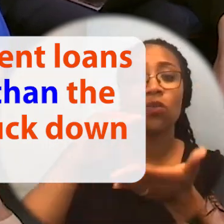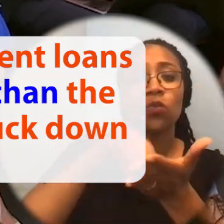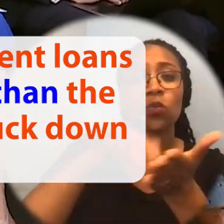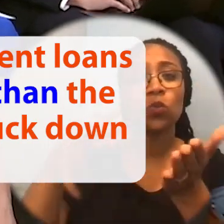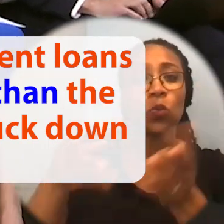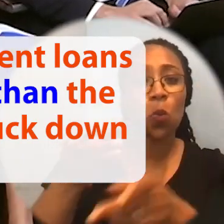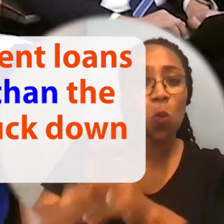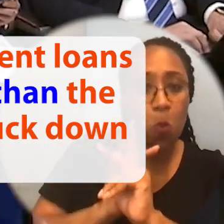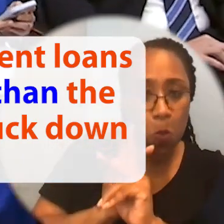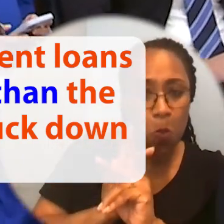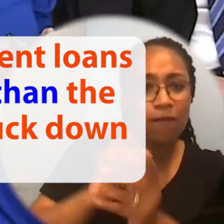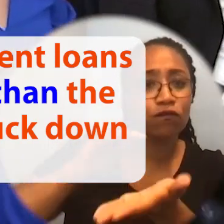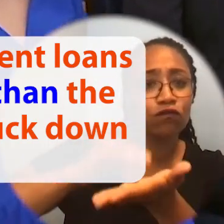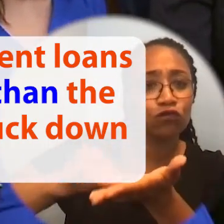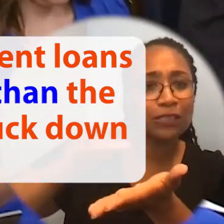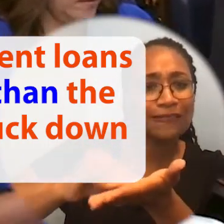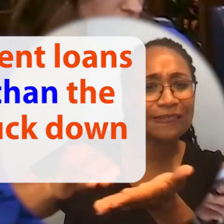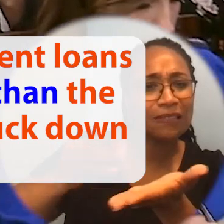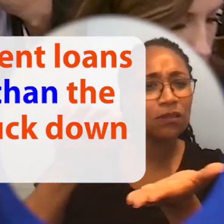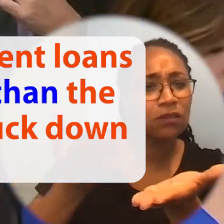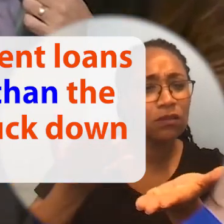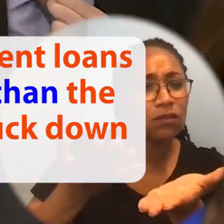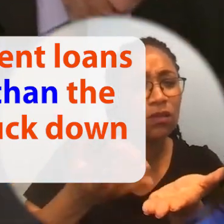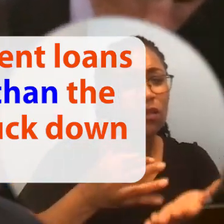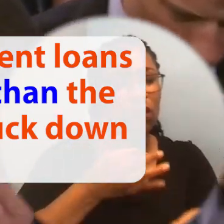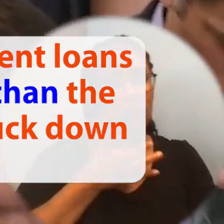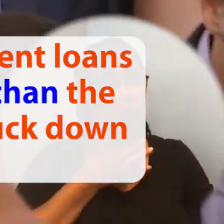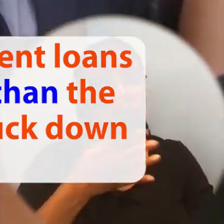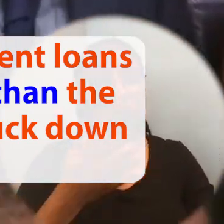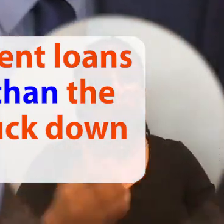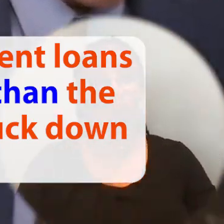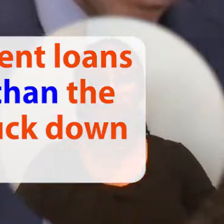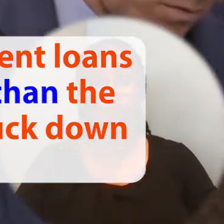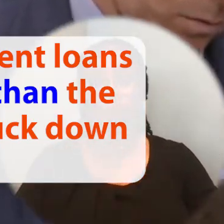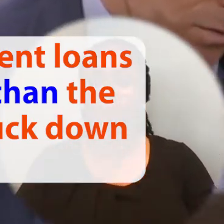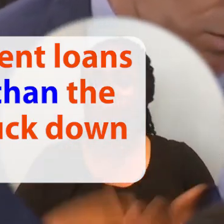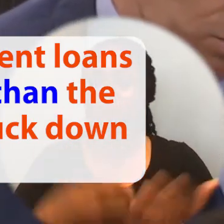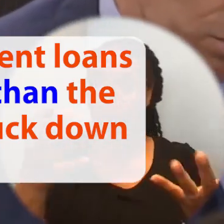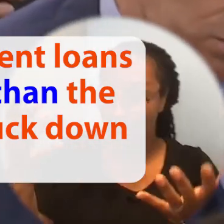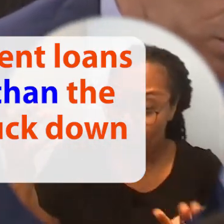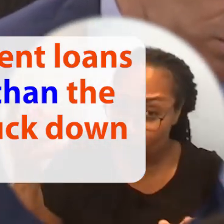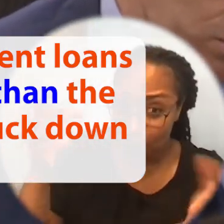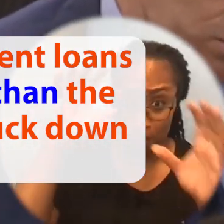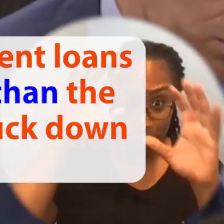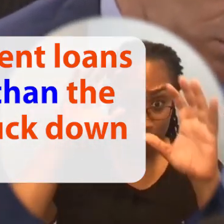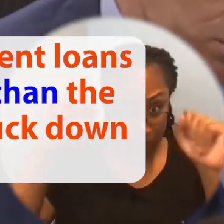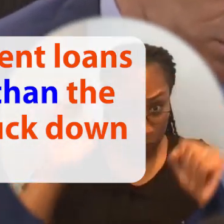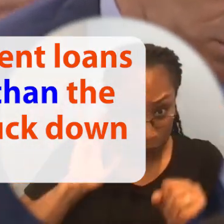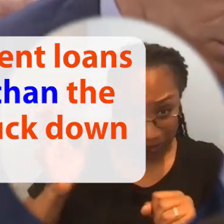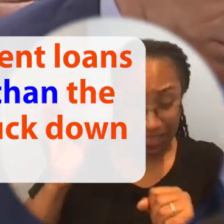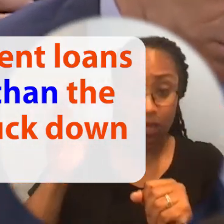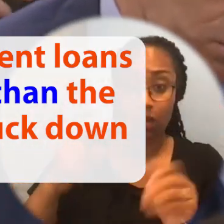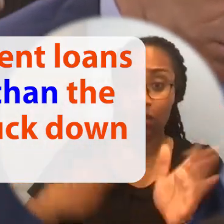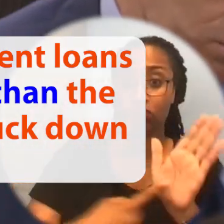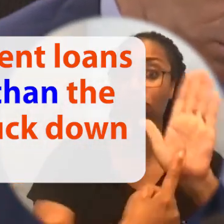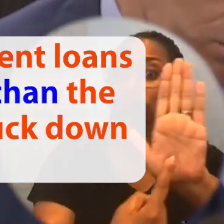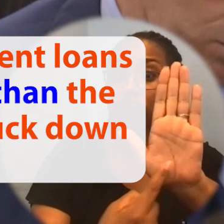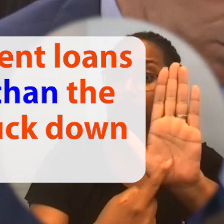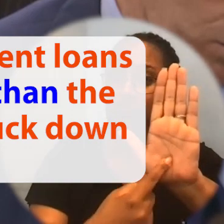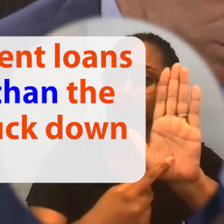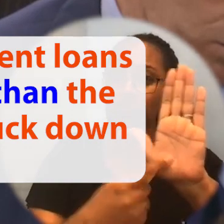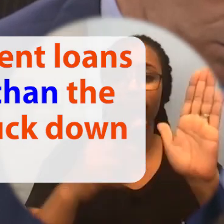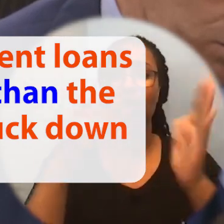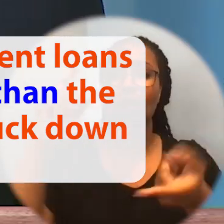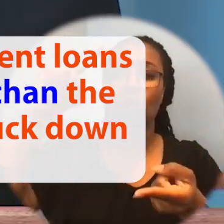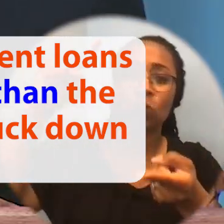additional $475 billion over the next 10 years. I'm just wondering when the president will unveil a plan that actually reduces spending.